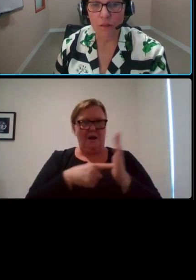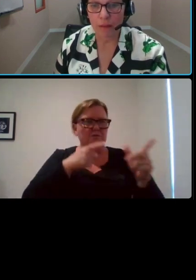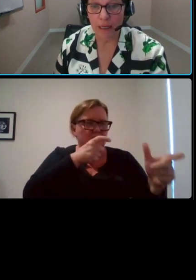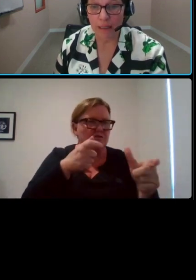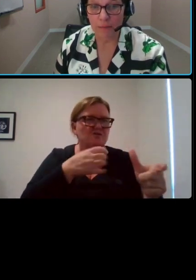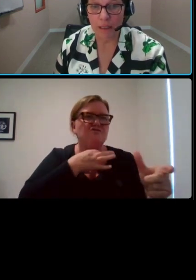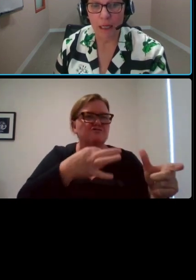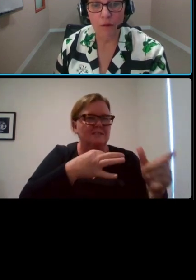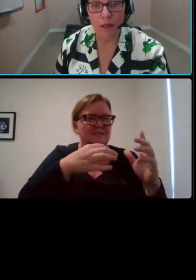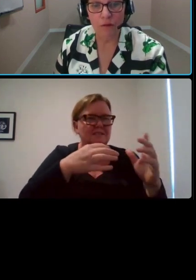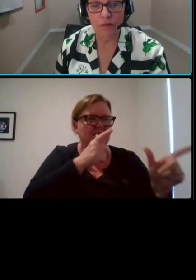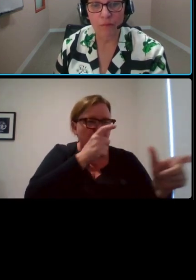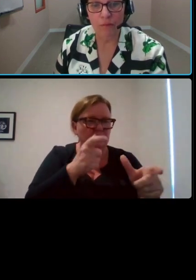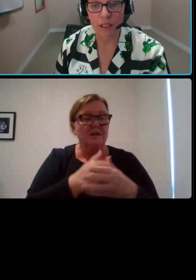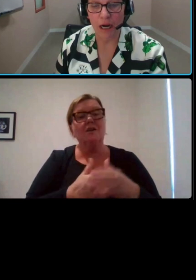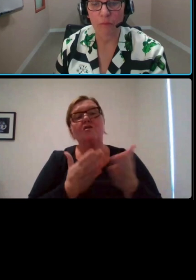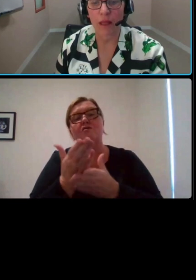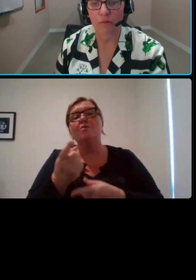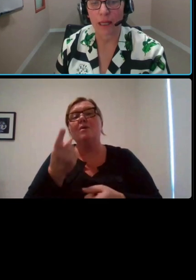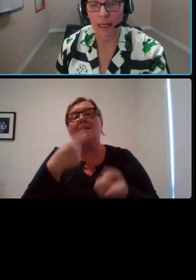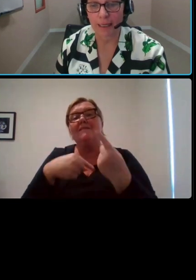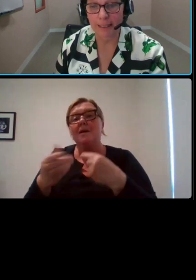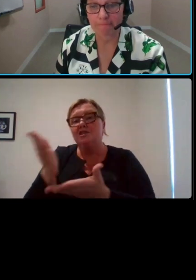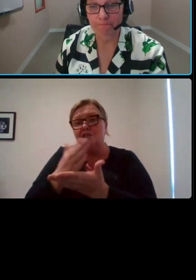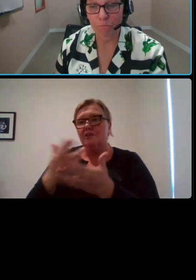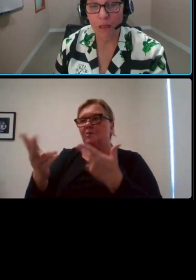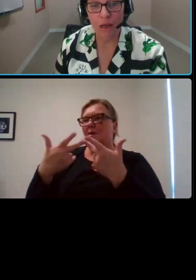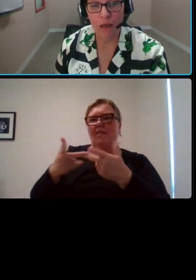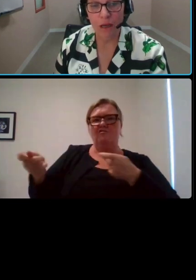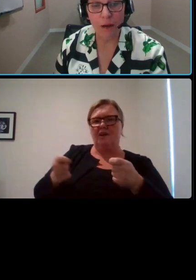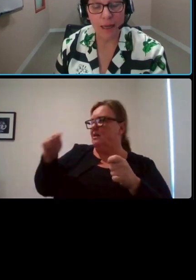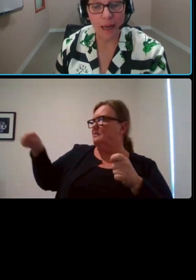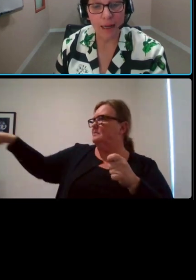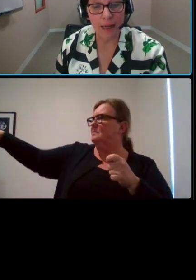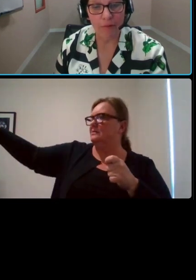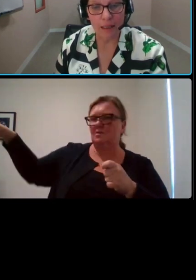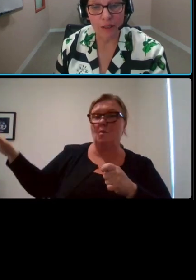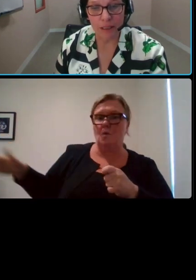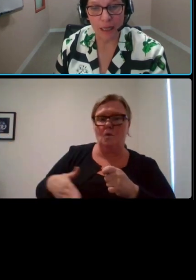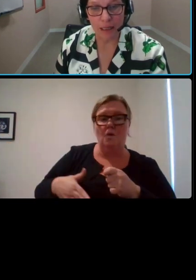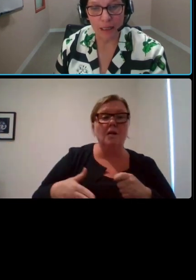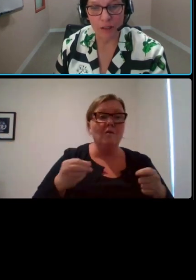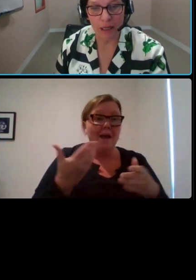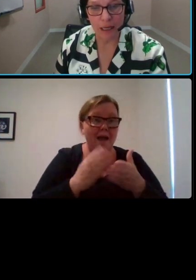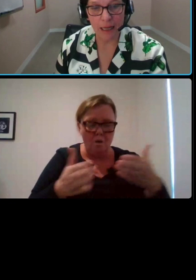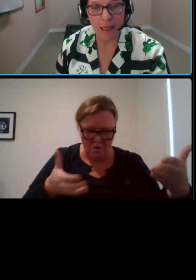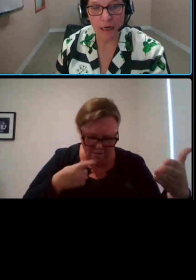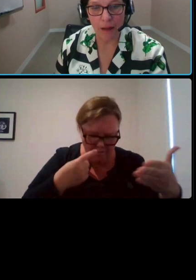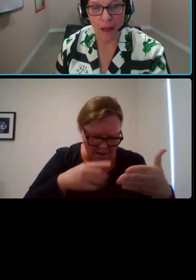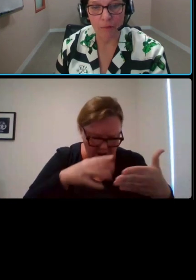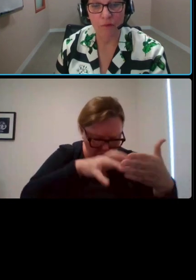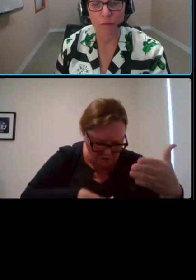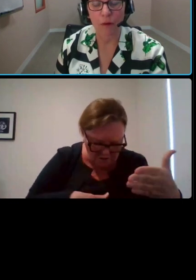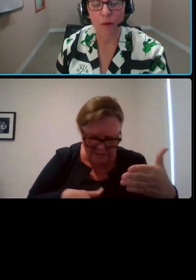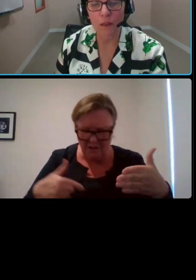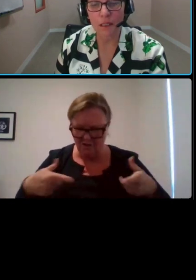various sources and mechanisms, including through information sharing with other regulators. Informed by data and regulatory intelligence, the regulator and